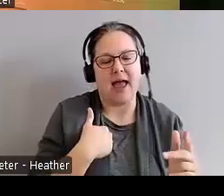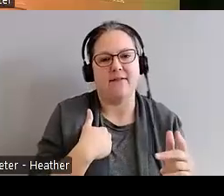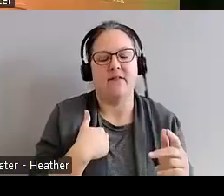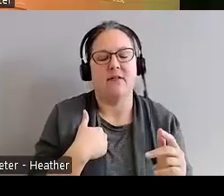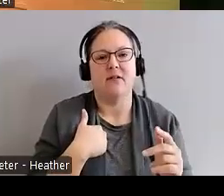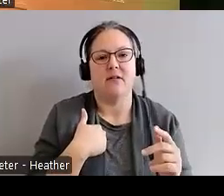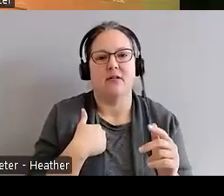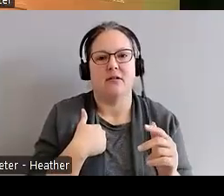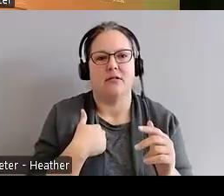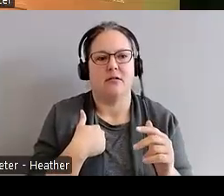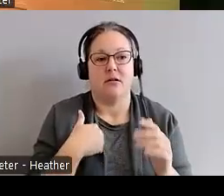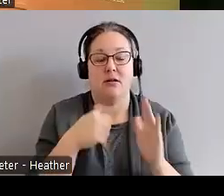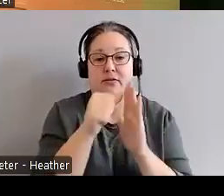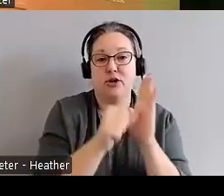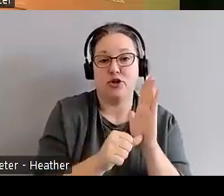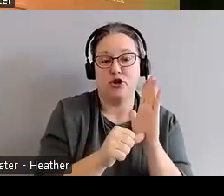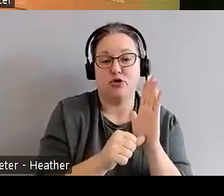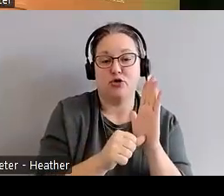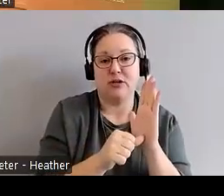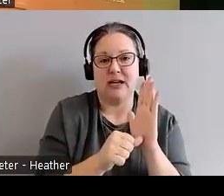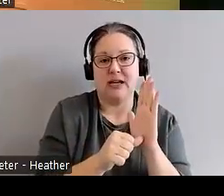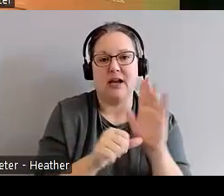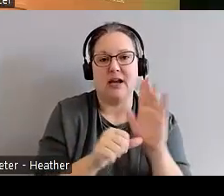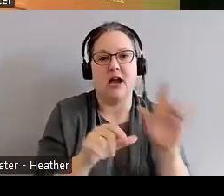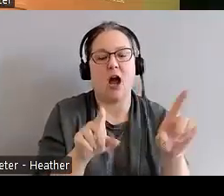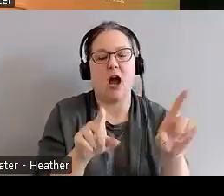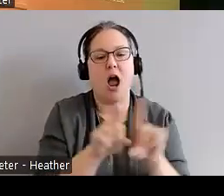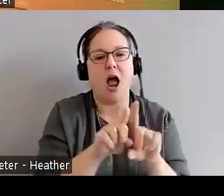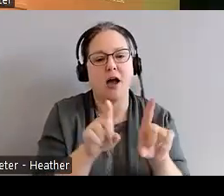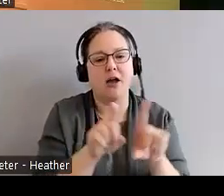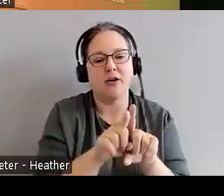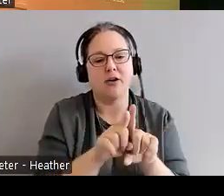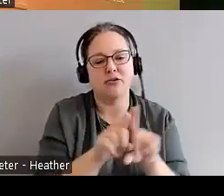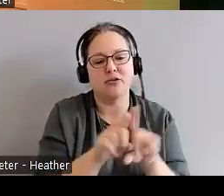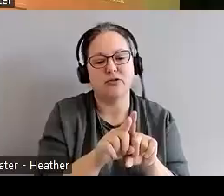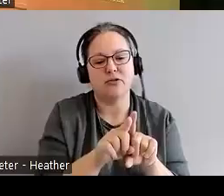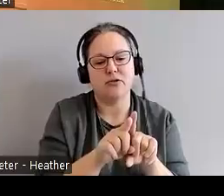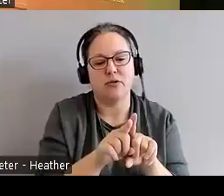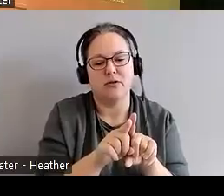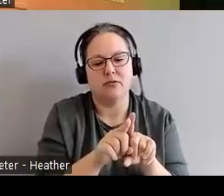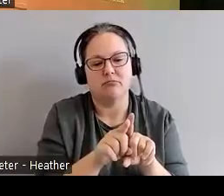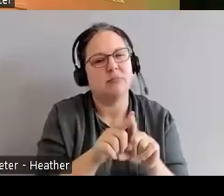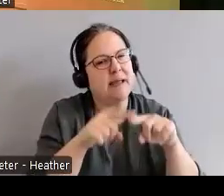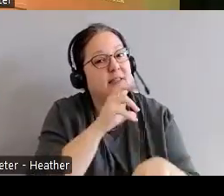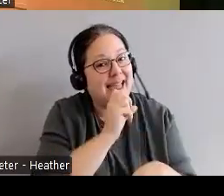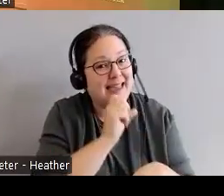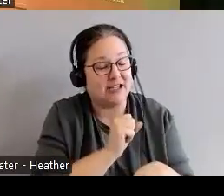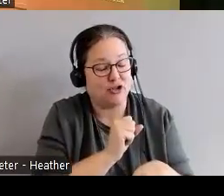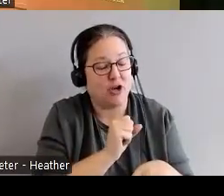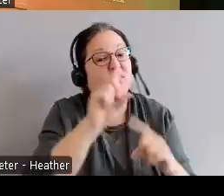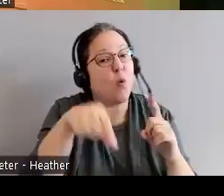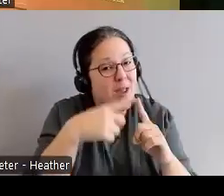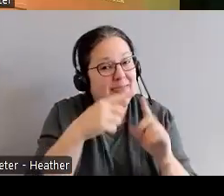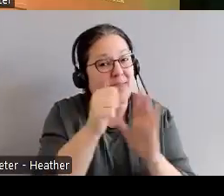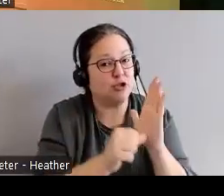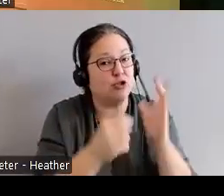these surgery, it's also age of onset tends to be, if they develop it for the first time, tends to be also new as well. And